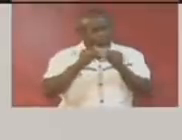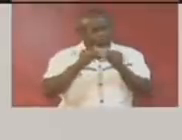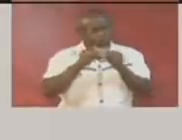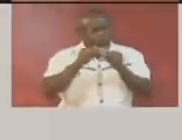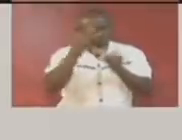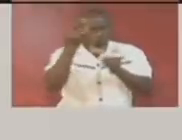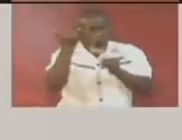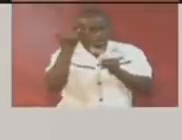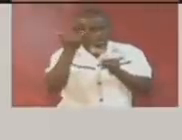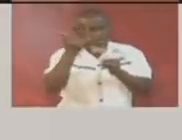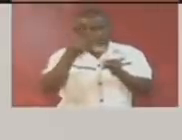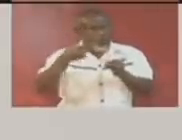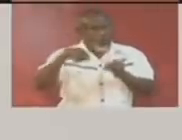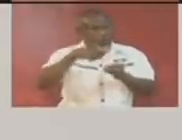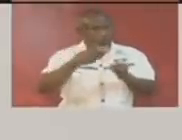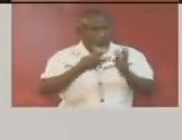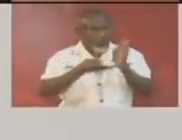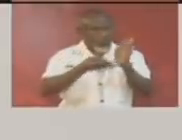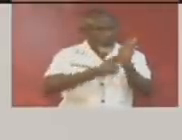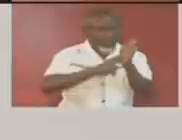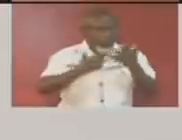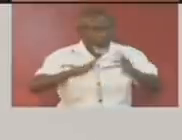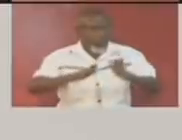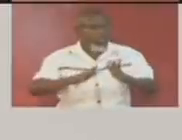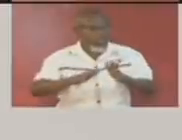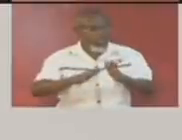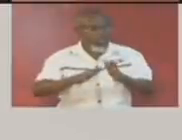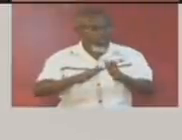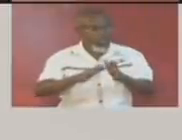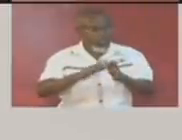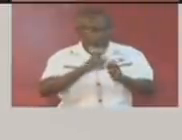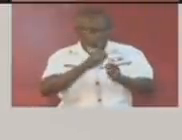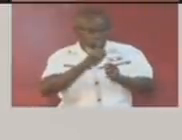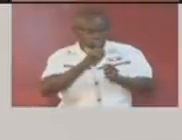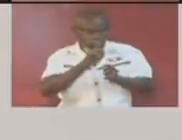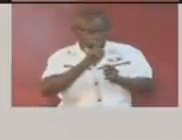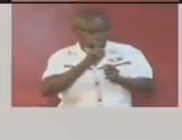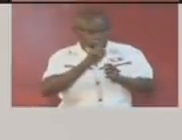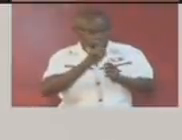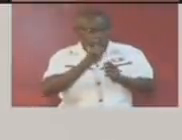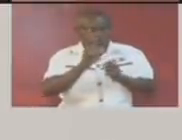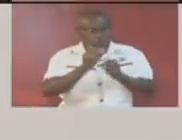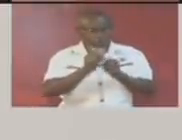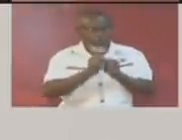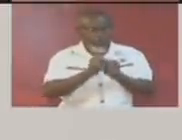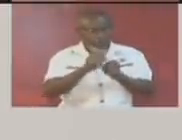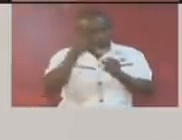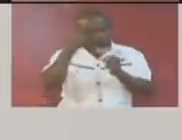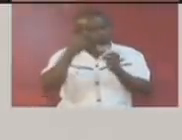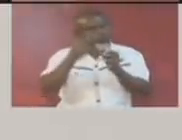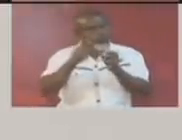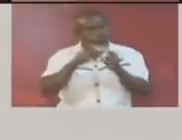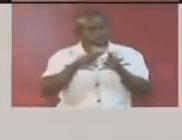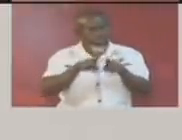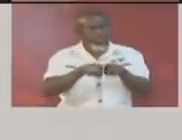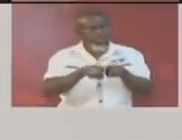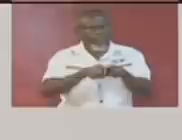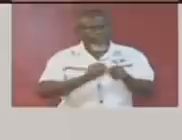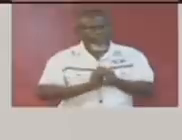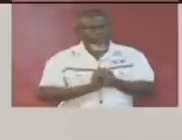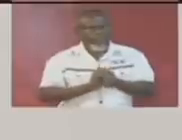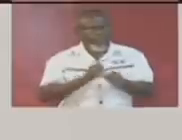confidentiality agreements with vaccine manufacturers. So we can't divulge too much of the information until all of those legal hurdles are